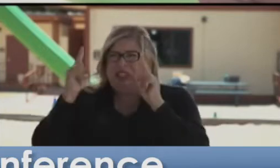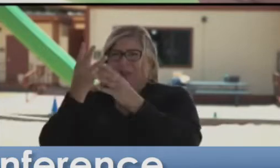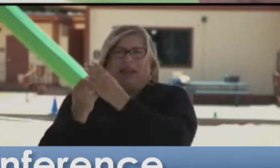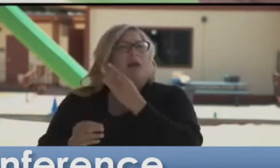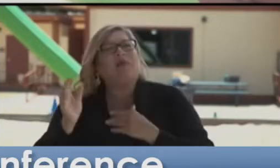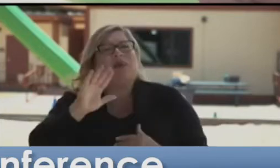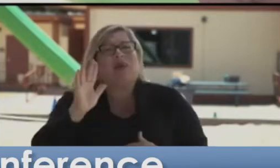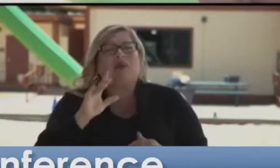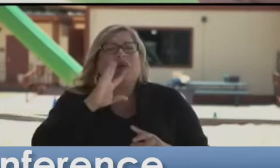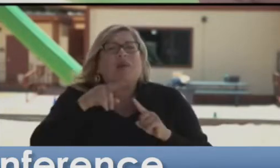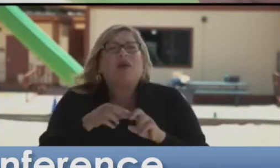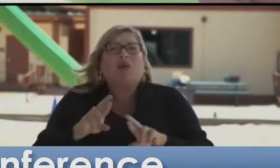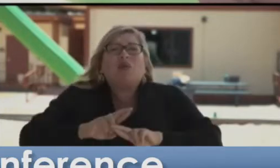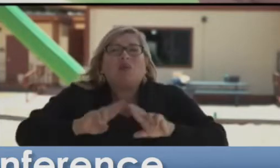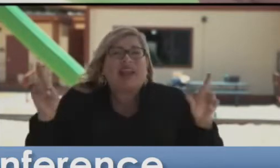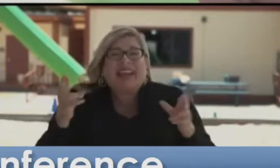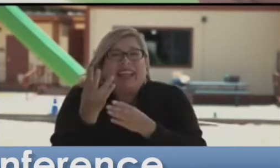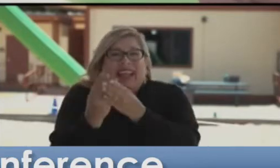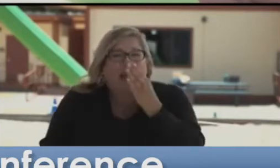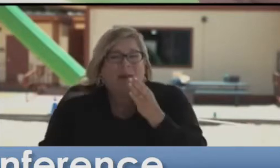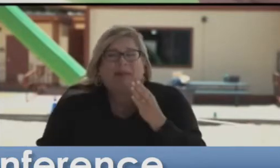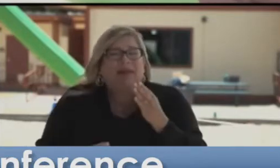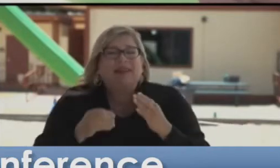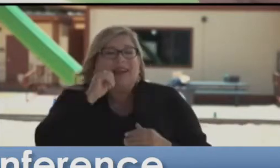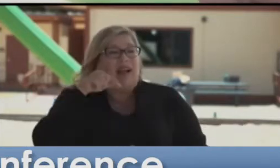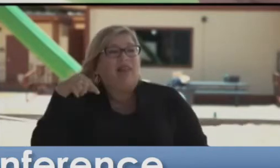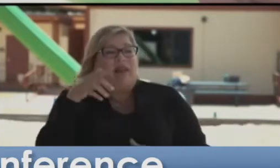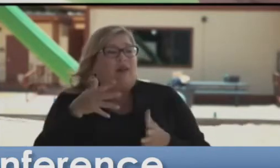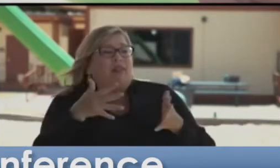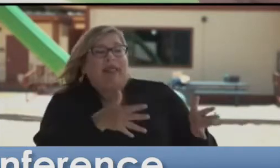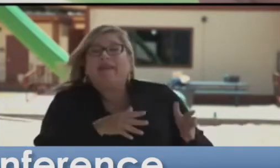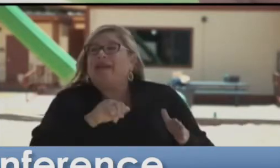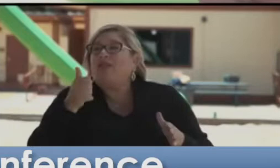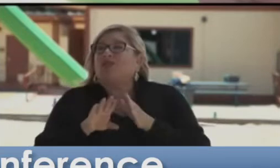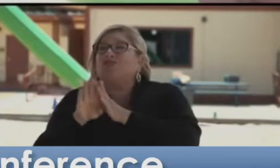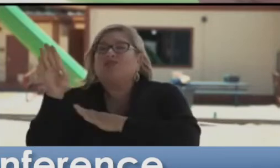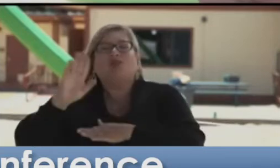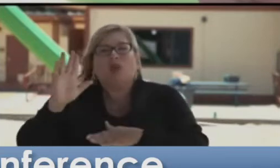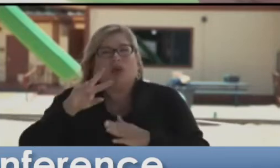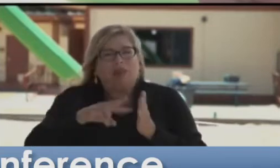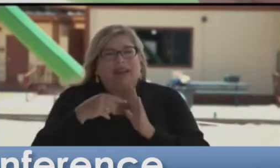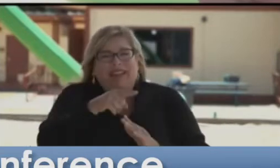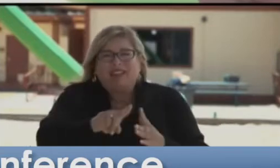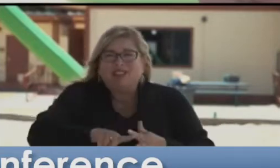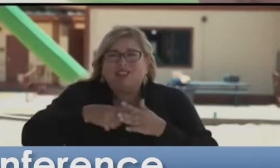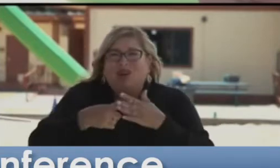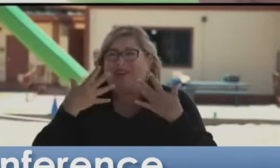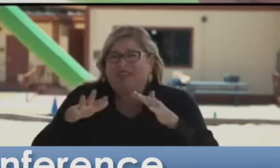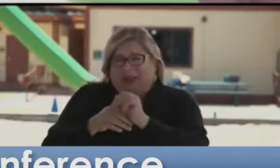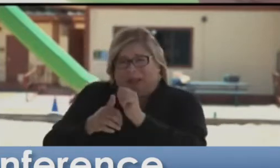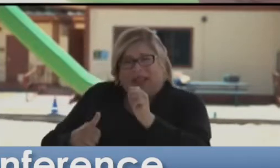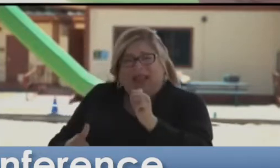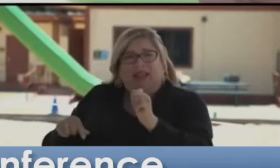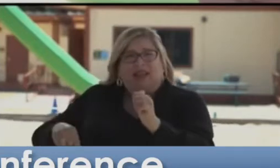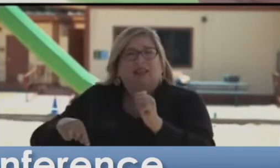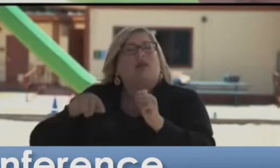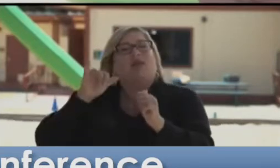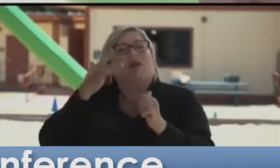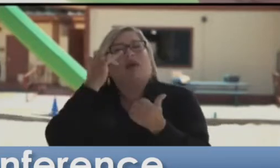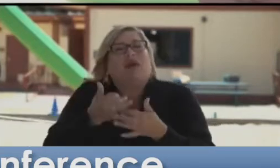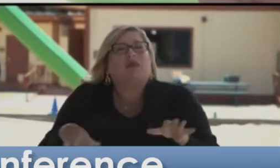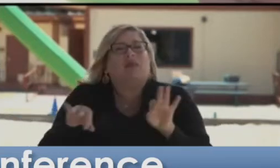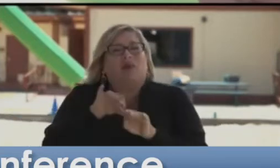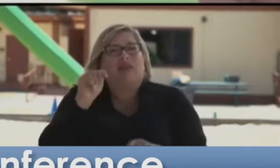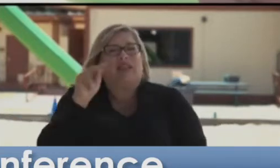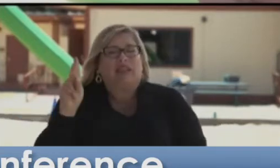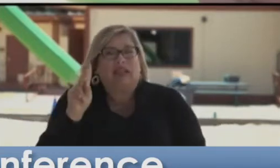aren't left behind as often as they start behind. And that's why that investment is so foundational and so important. 3